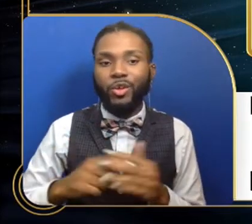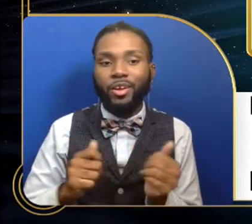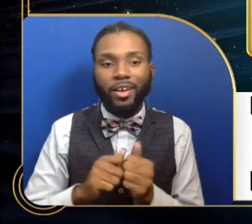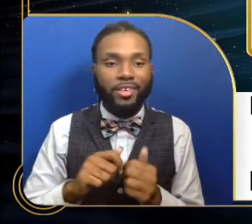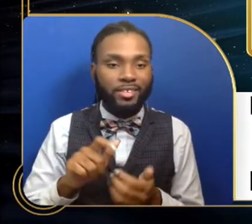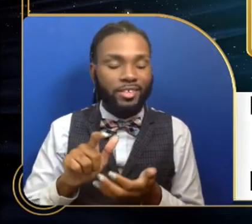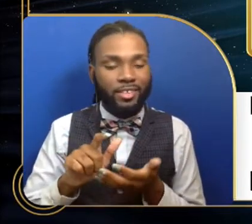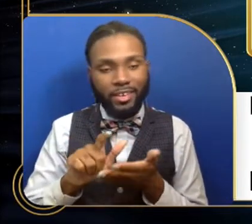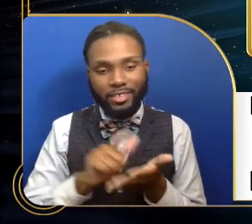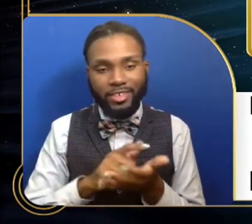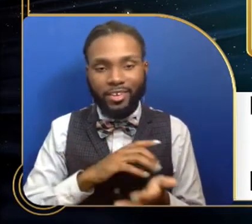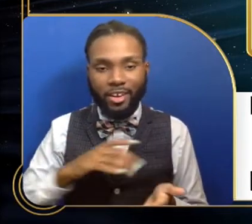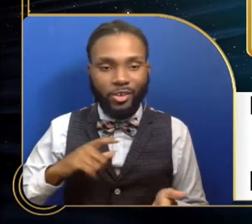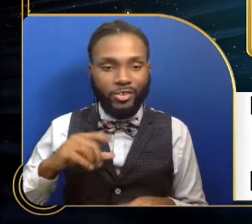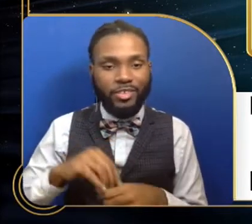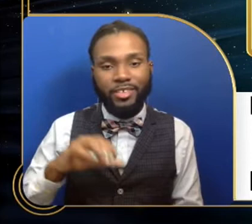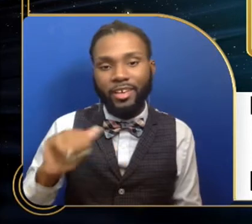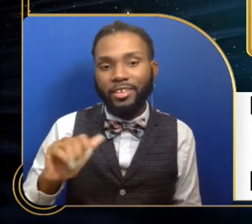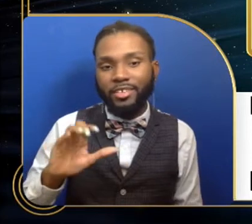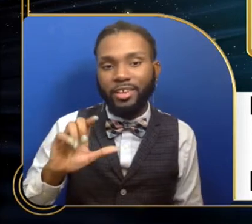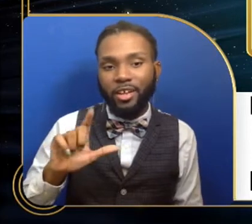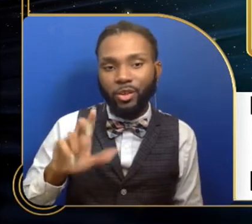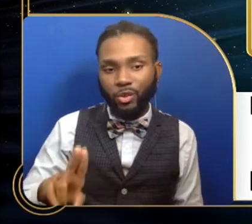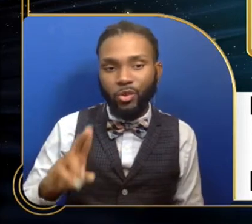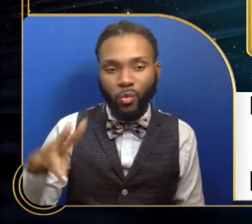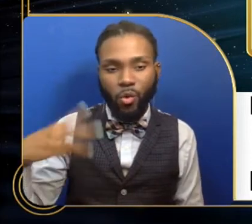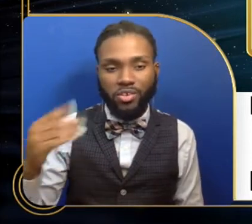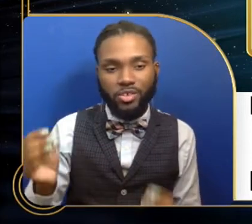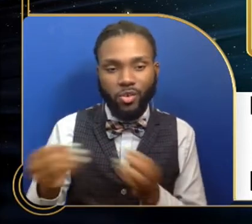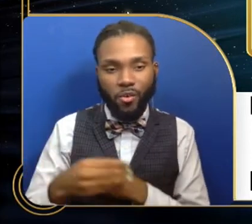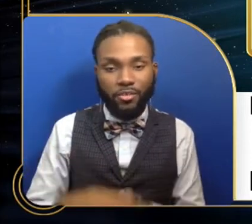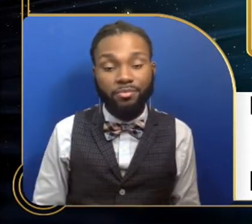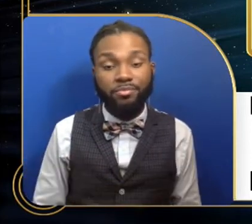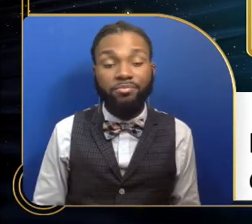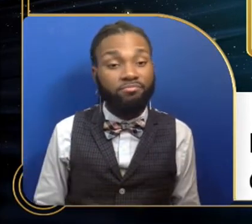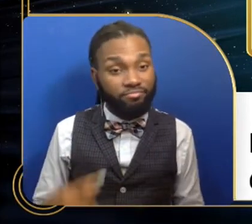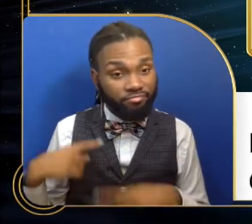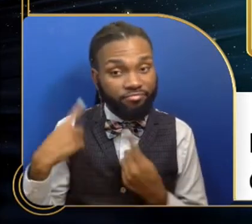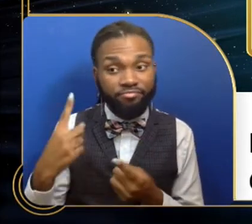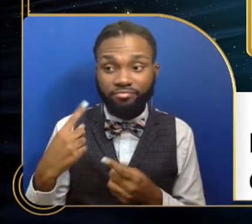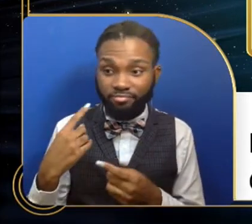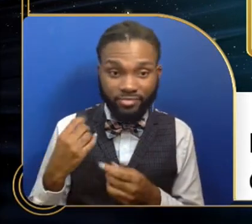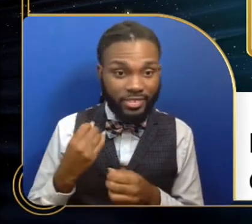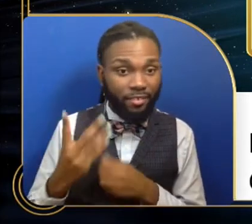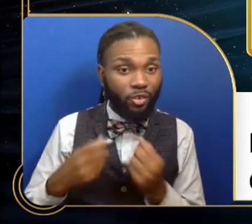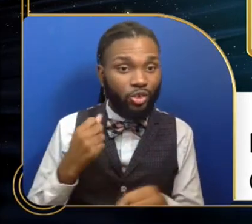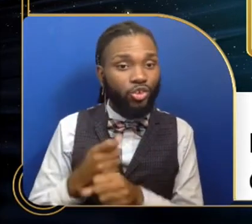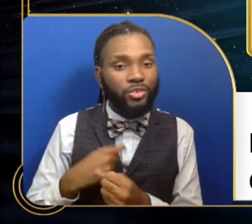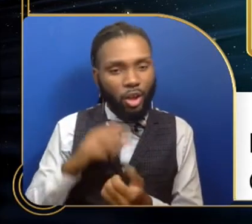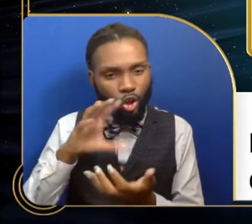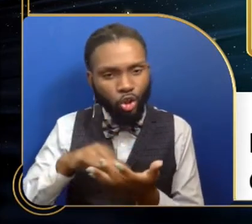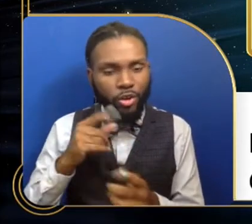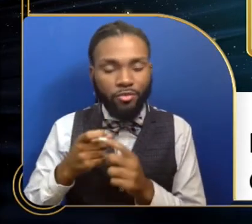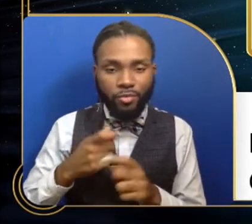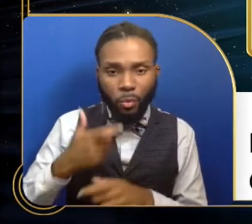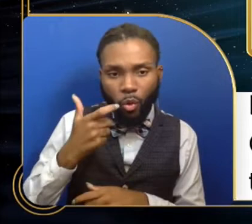ACLU's Washington office. Over several years, I learned from watching and talking to